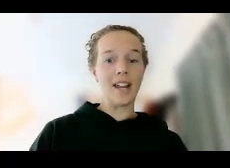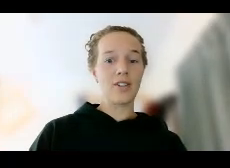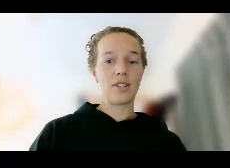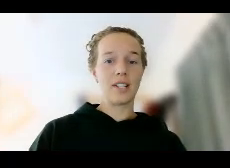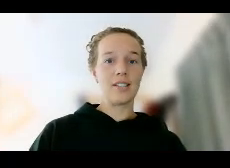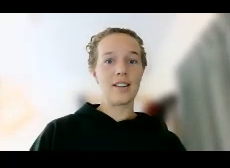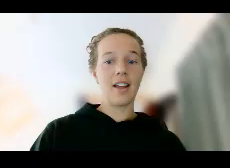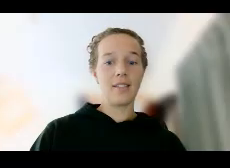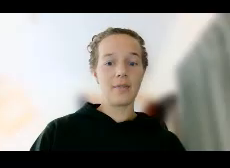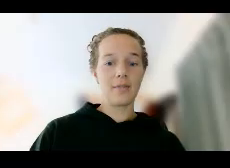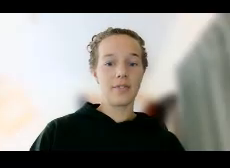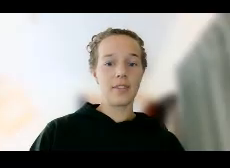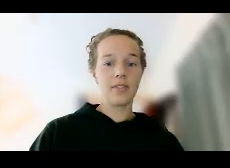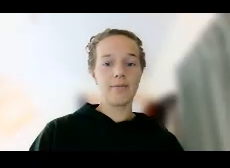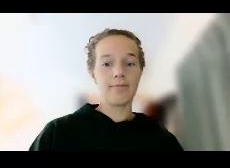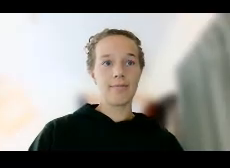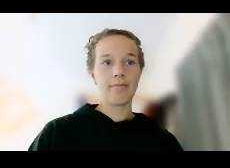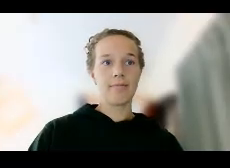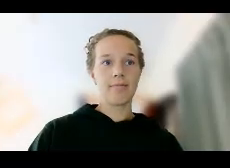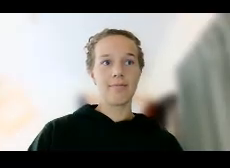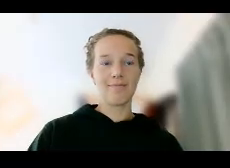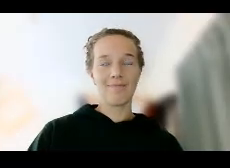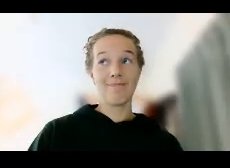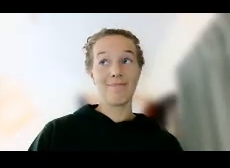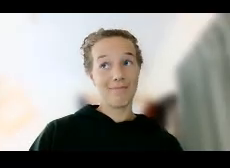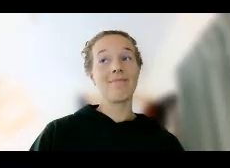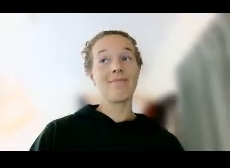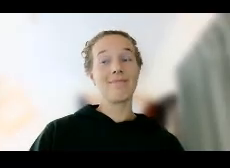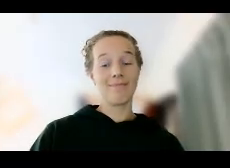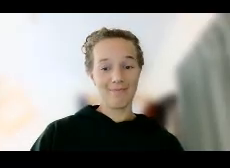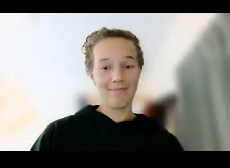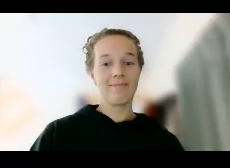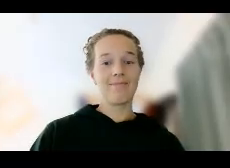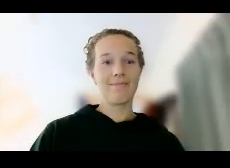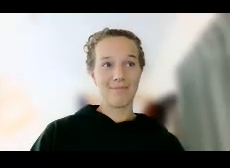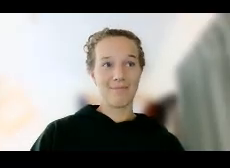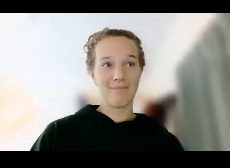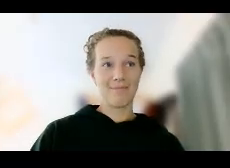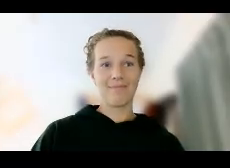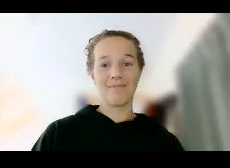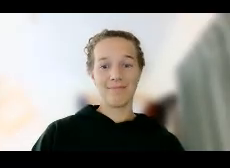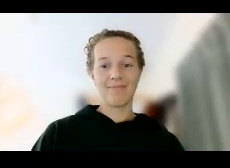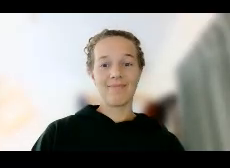the shoreline naturally instead. Oh my God, what a dream. And that just seems like